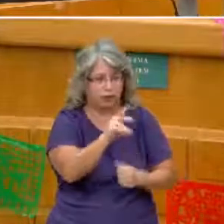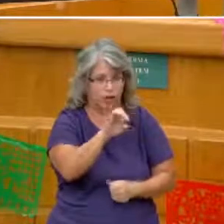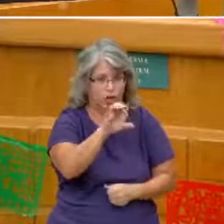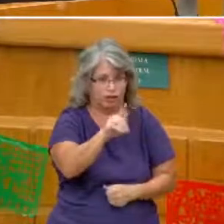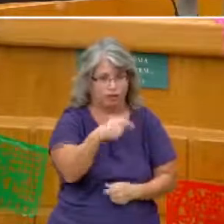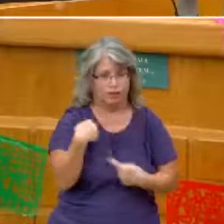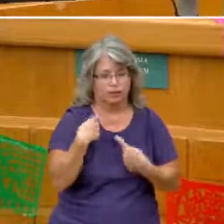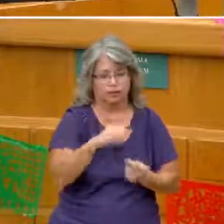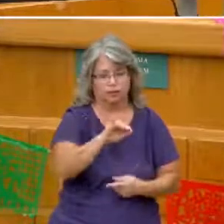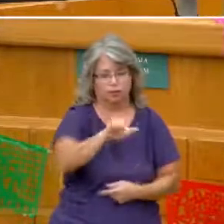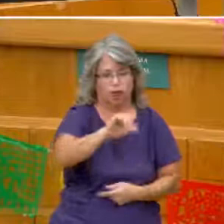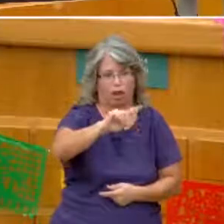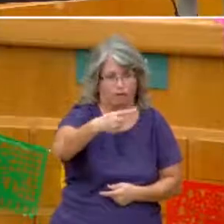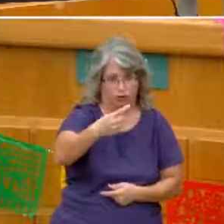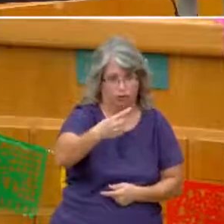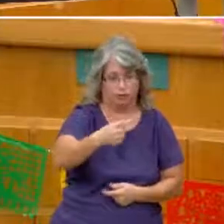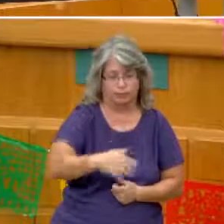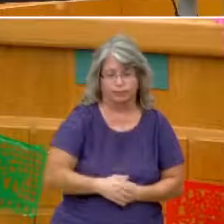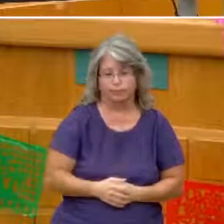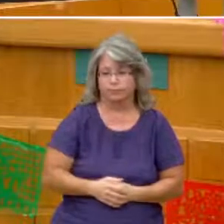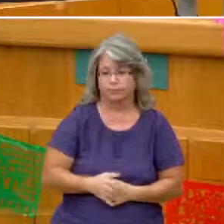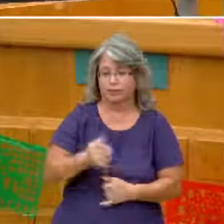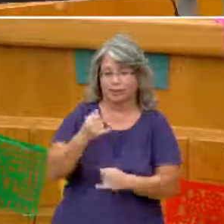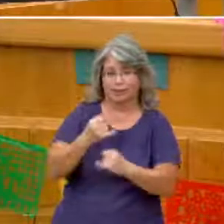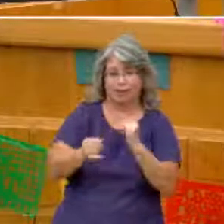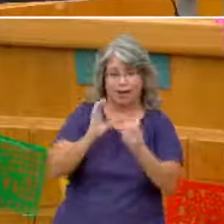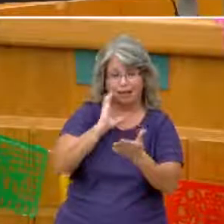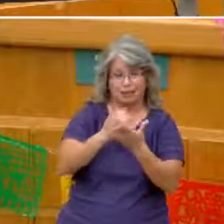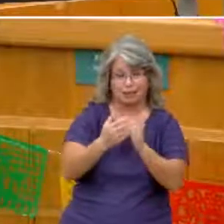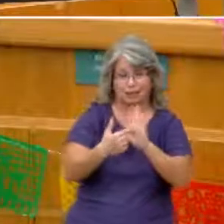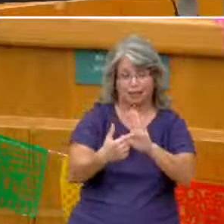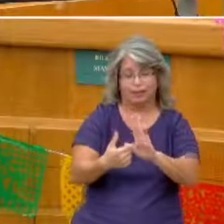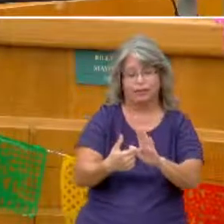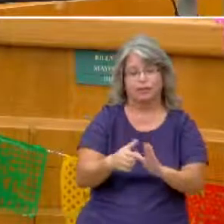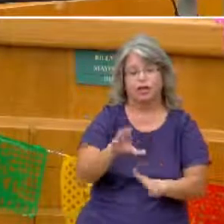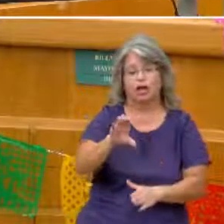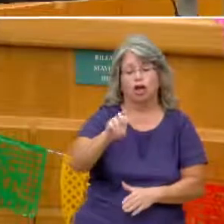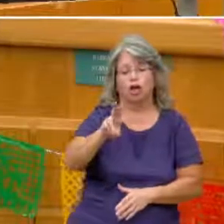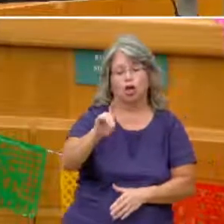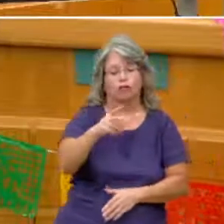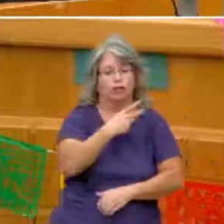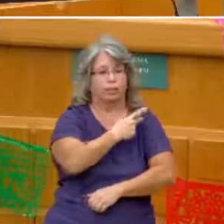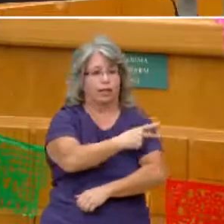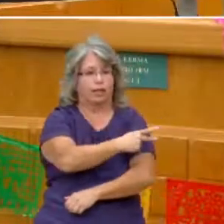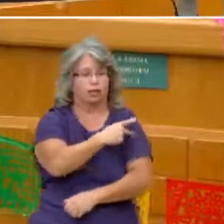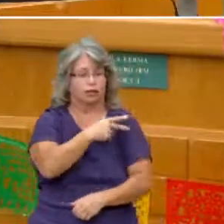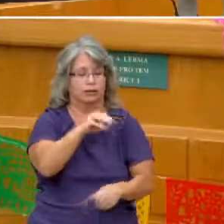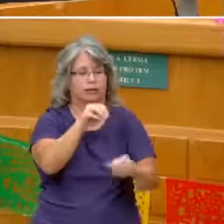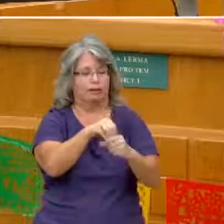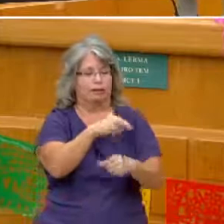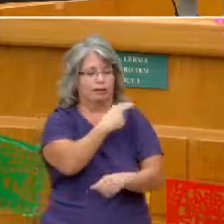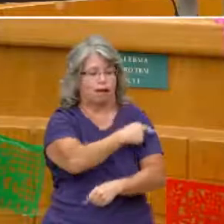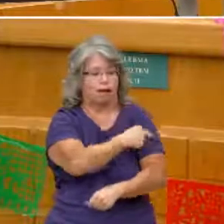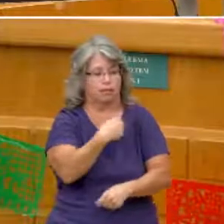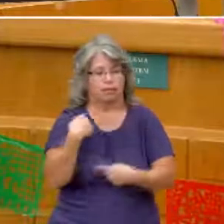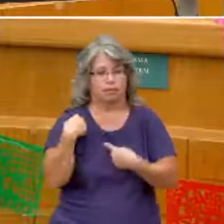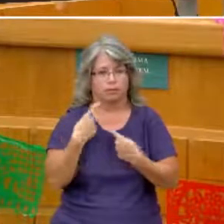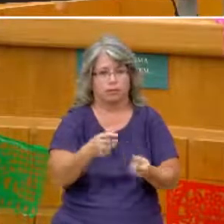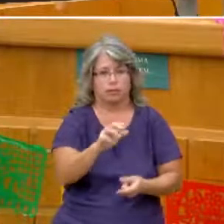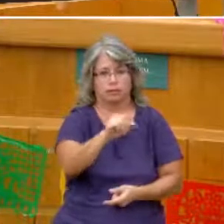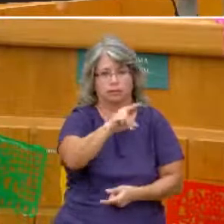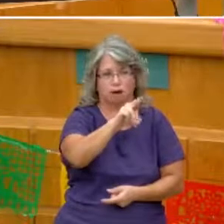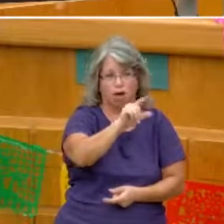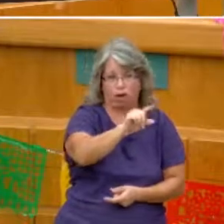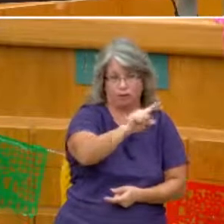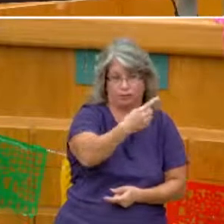And the last slide we have is COVID inpatients admitted since August 1st. So August, September, and now we're in